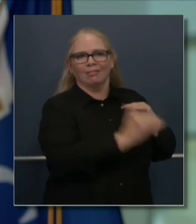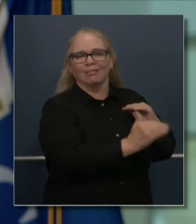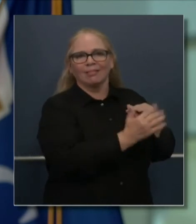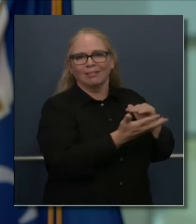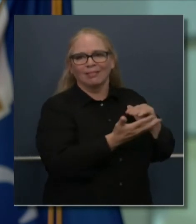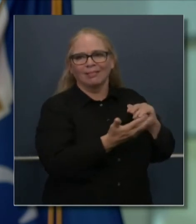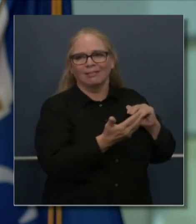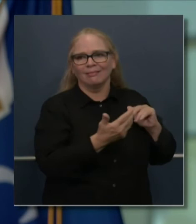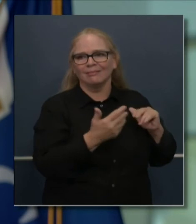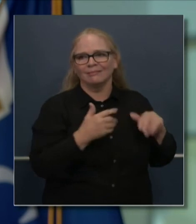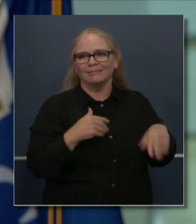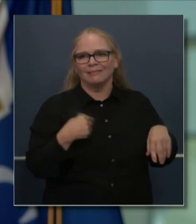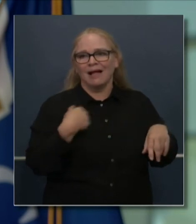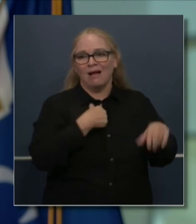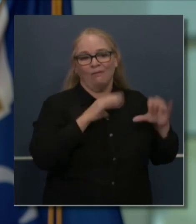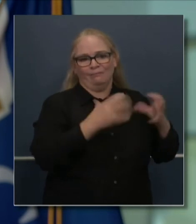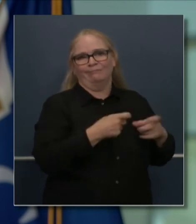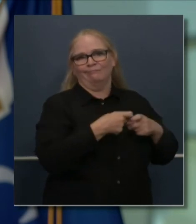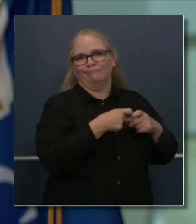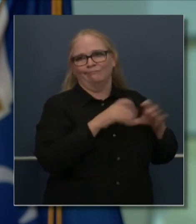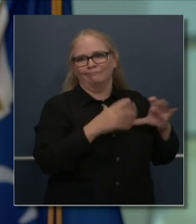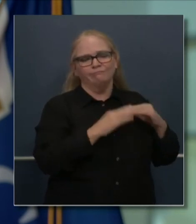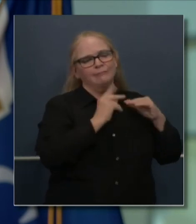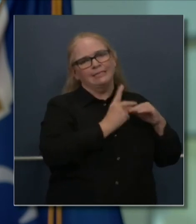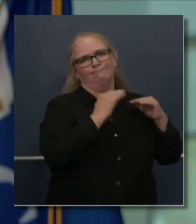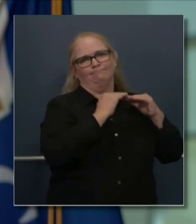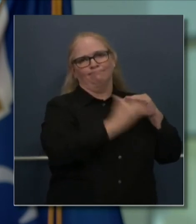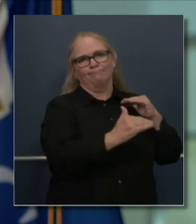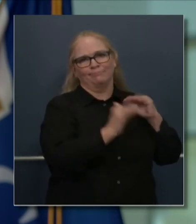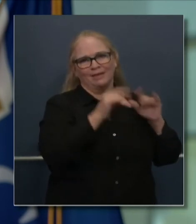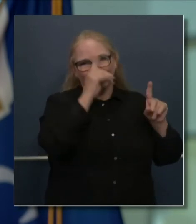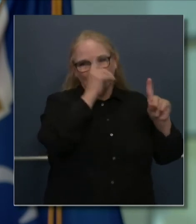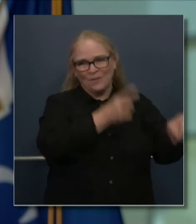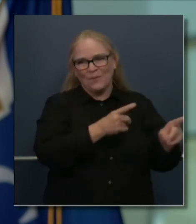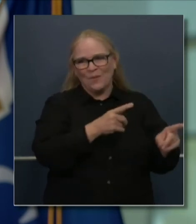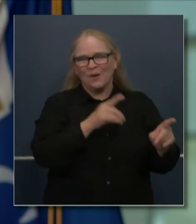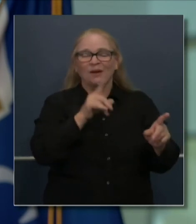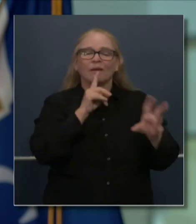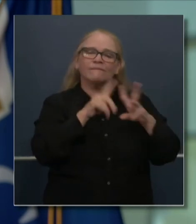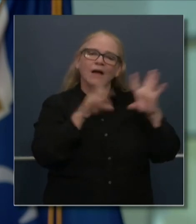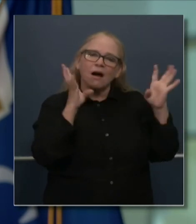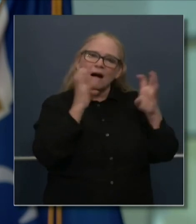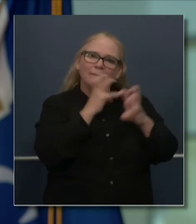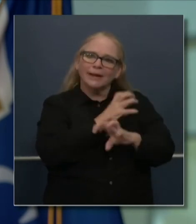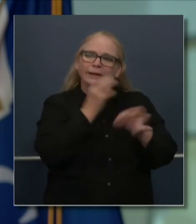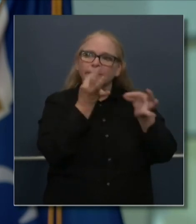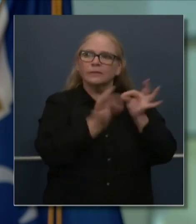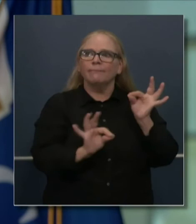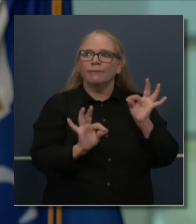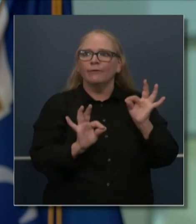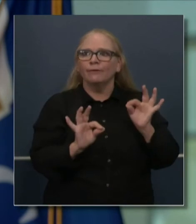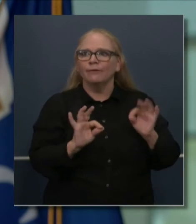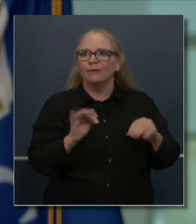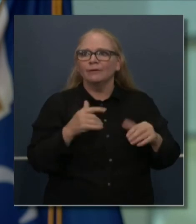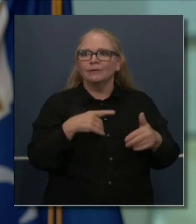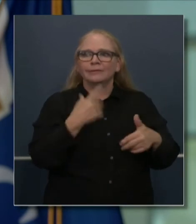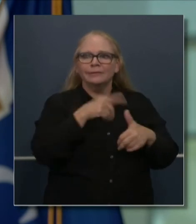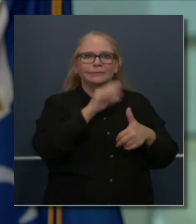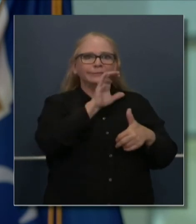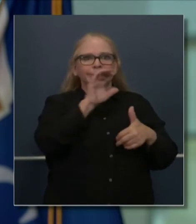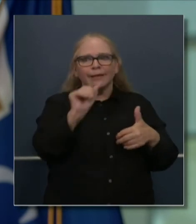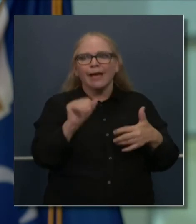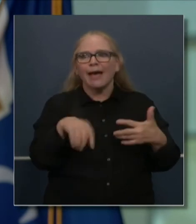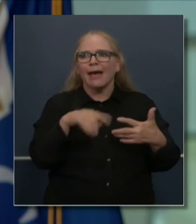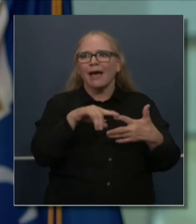community choice aggregators. Again, this is complicated. And when I start talking about CCAs and FERC, again, I imagine most